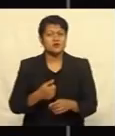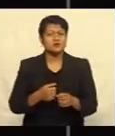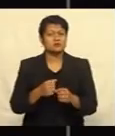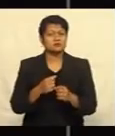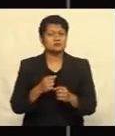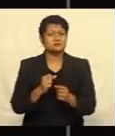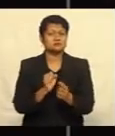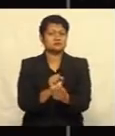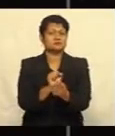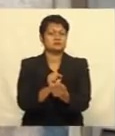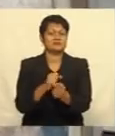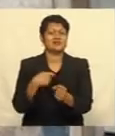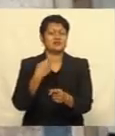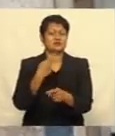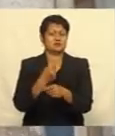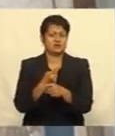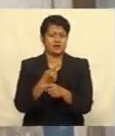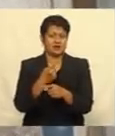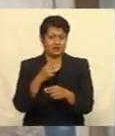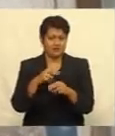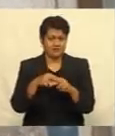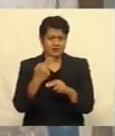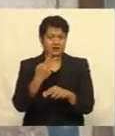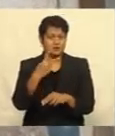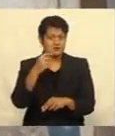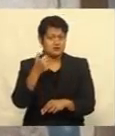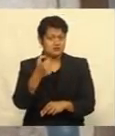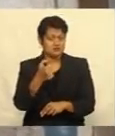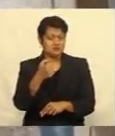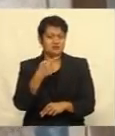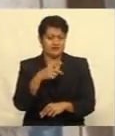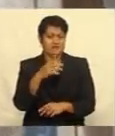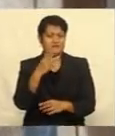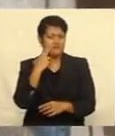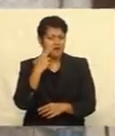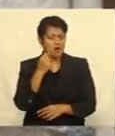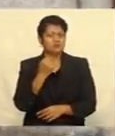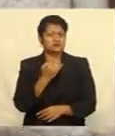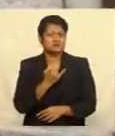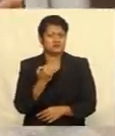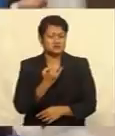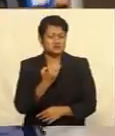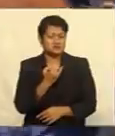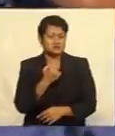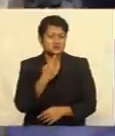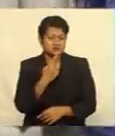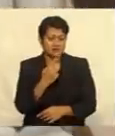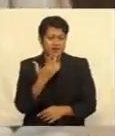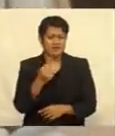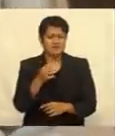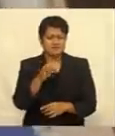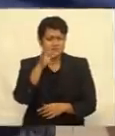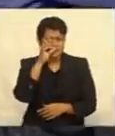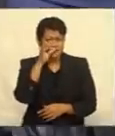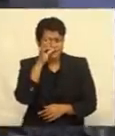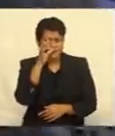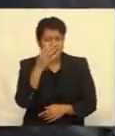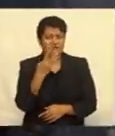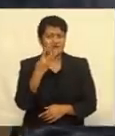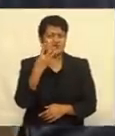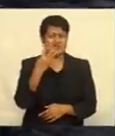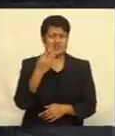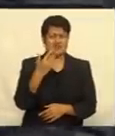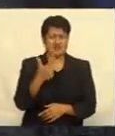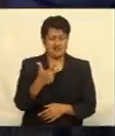next Friday. The 26-year-old was found guilty of unlawful possession of illicit drugs. He had in his possession 39 bars